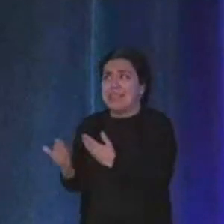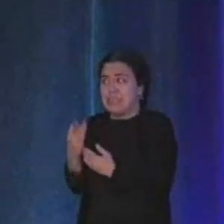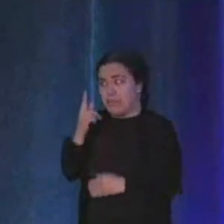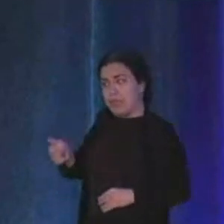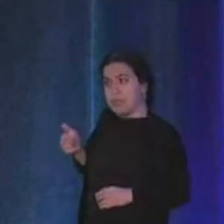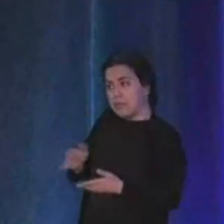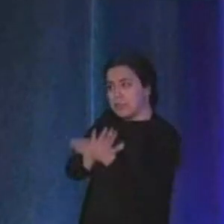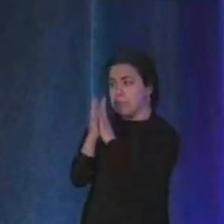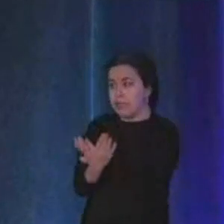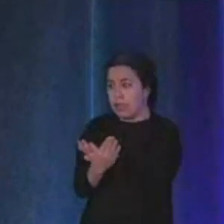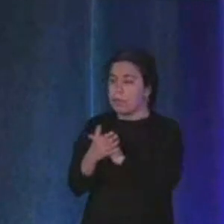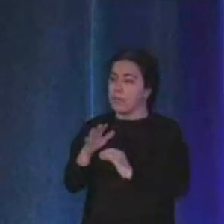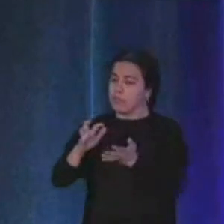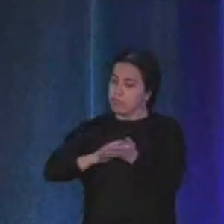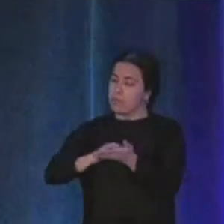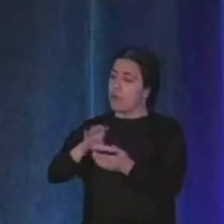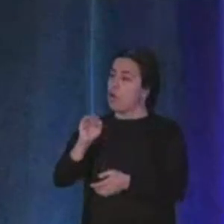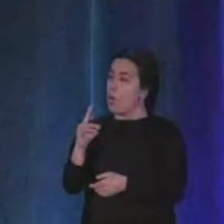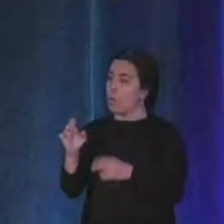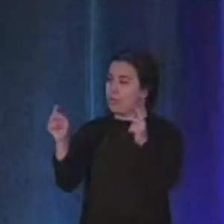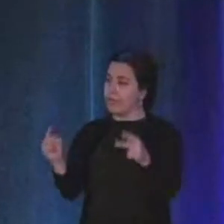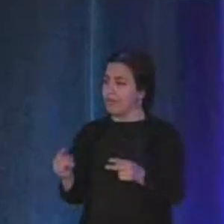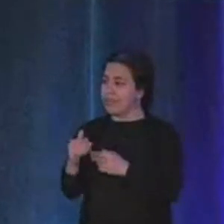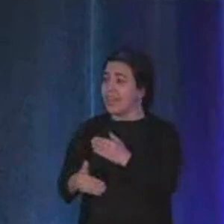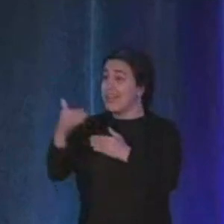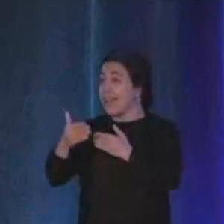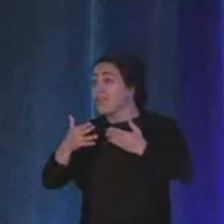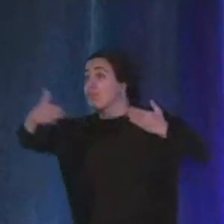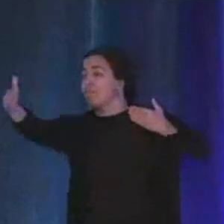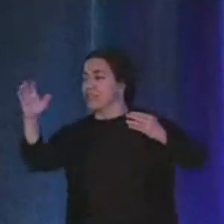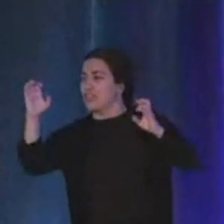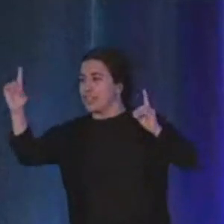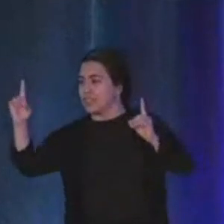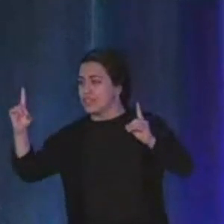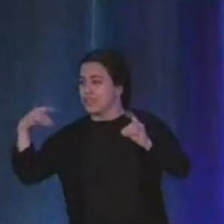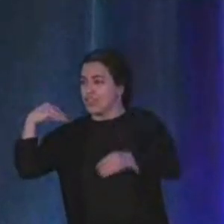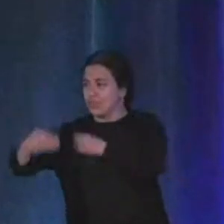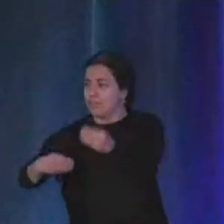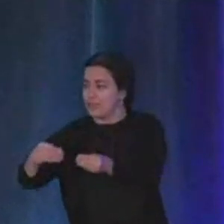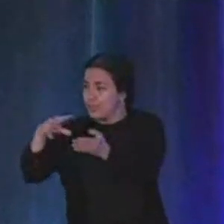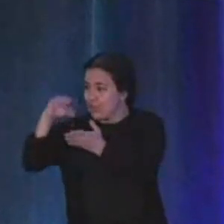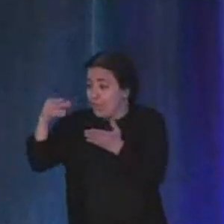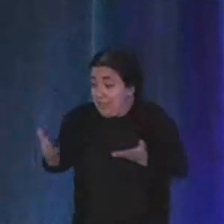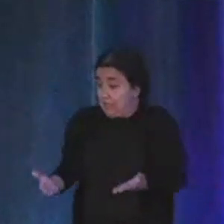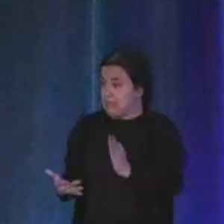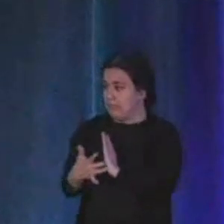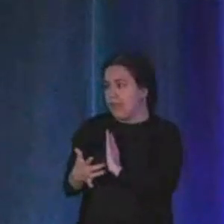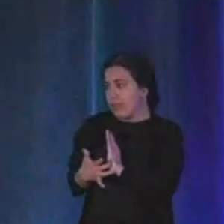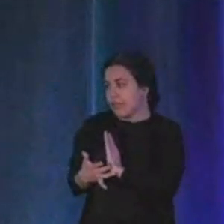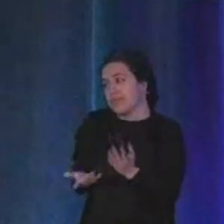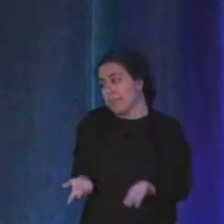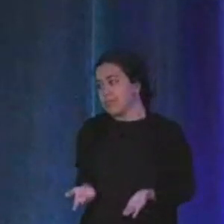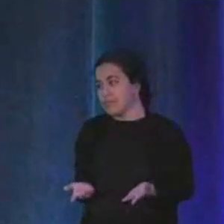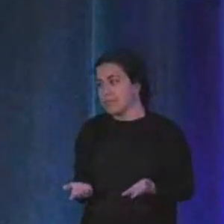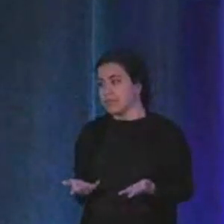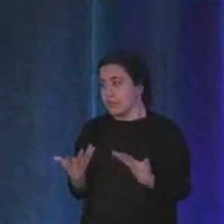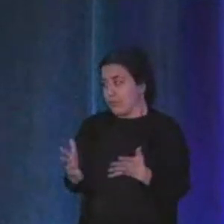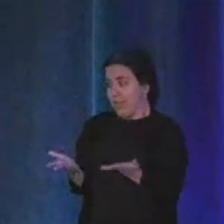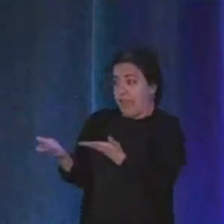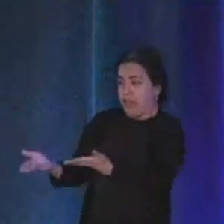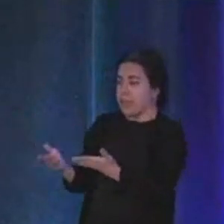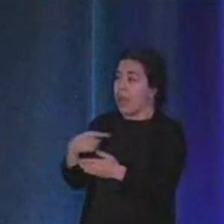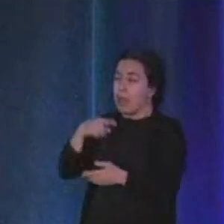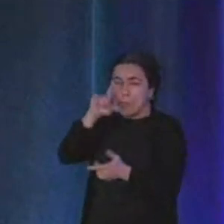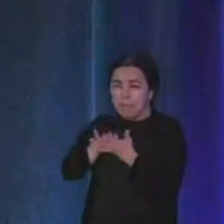them to become coders in the next wave of educated kids learning this tech. So I think companies